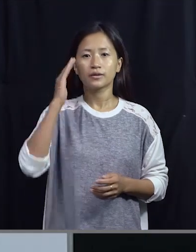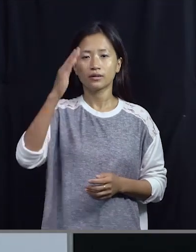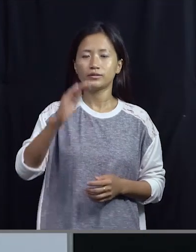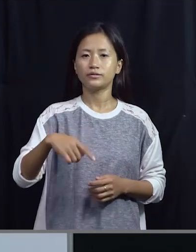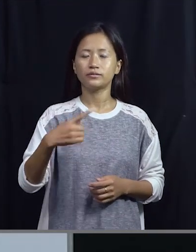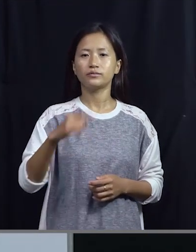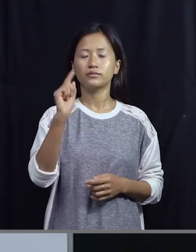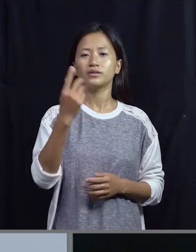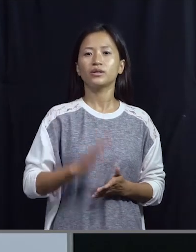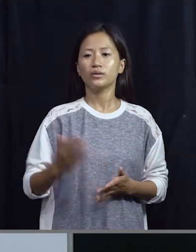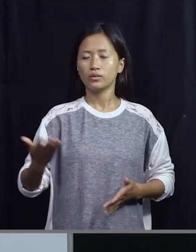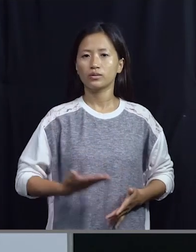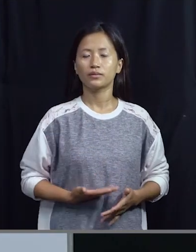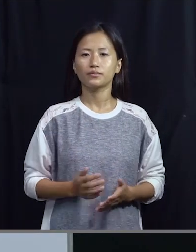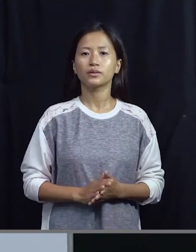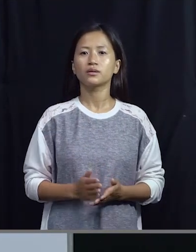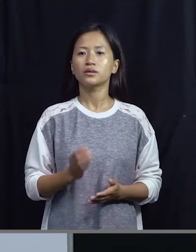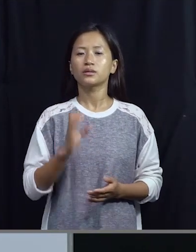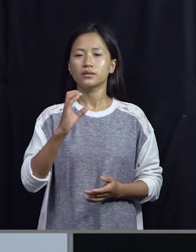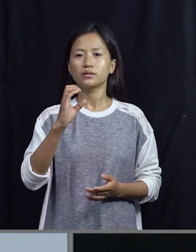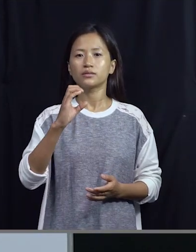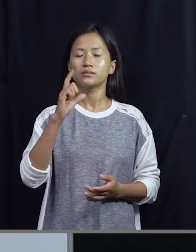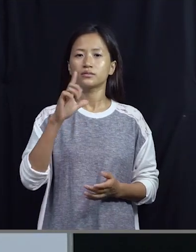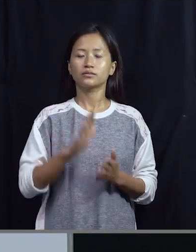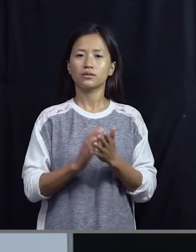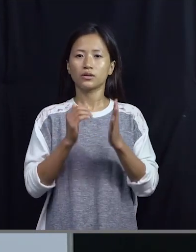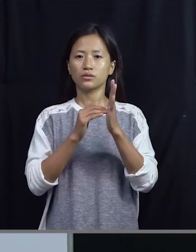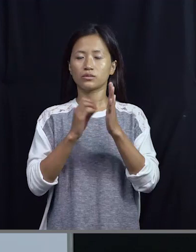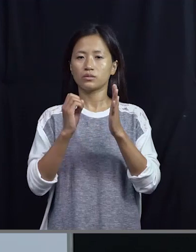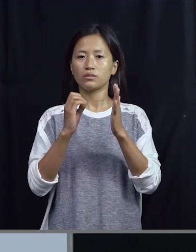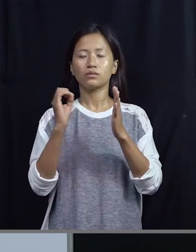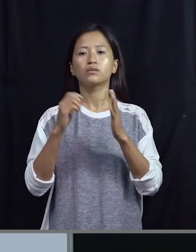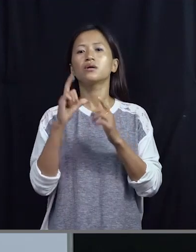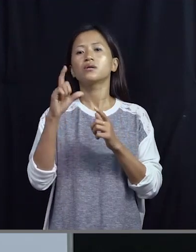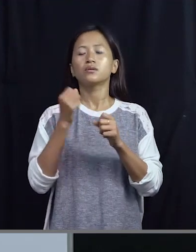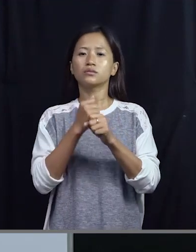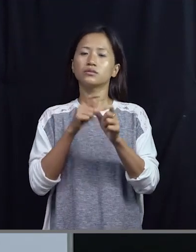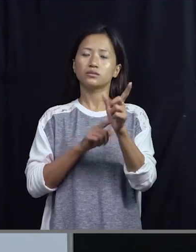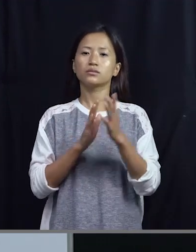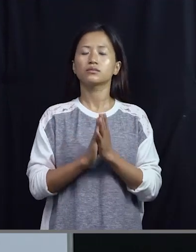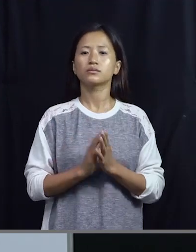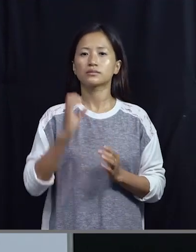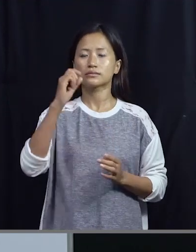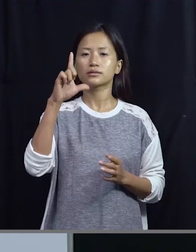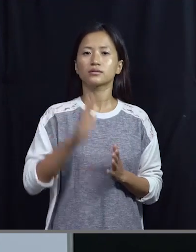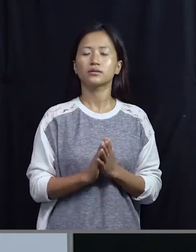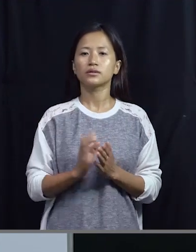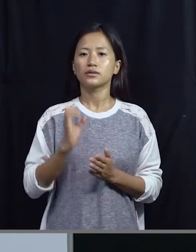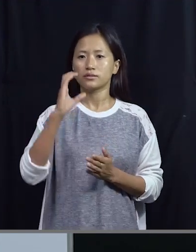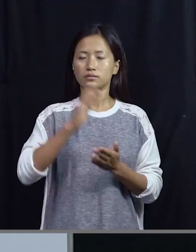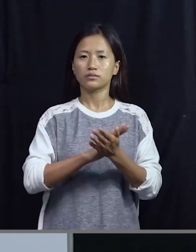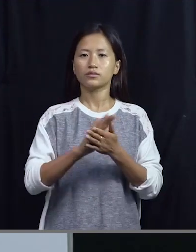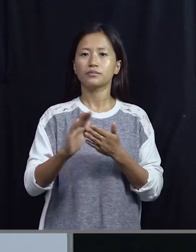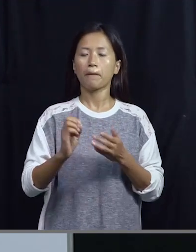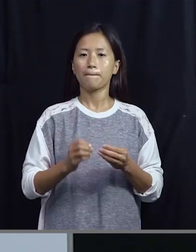Hello everyone, welcome back to my zoology class. Today also we're going to study from the chapter